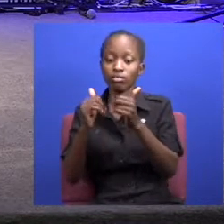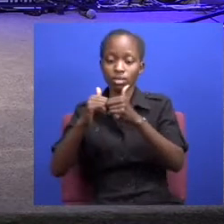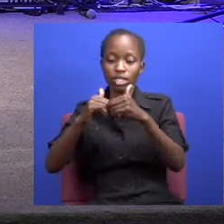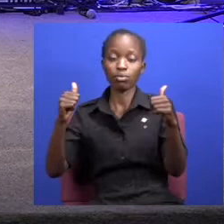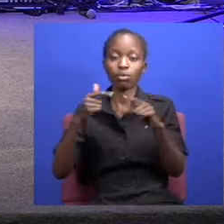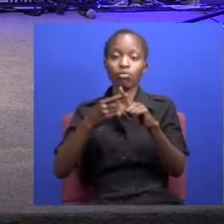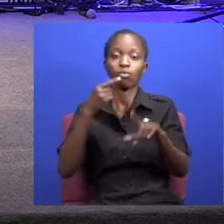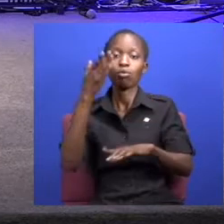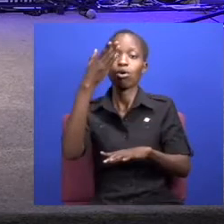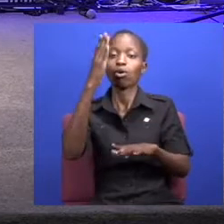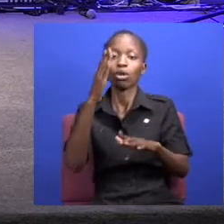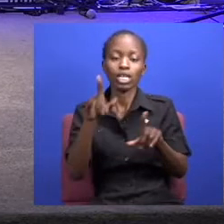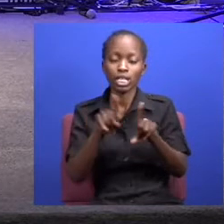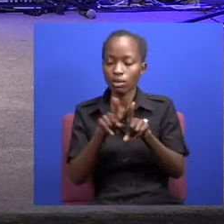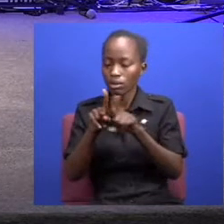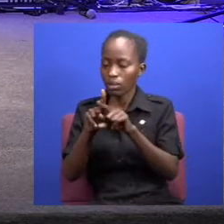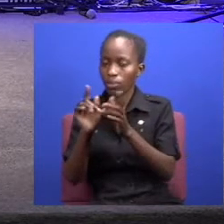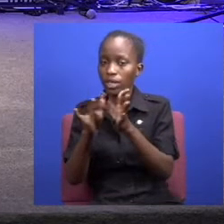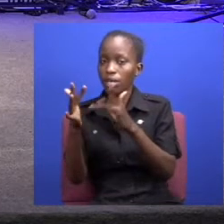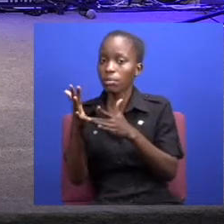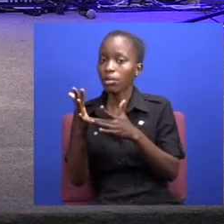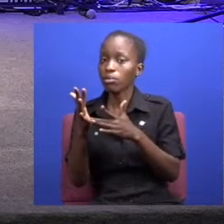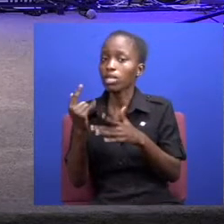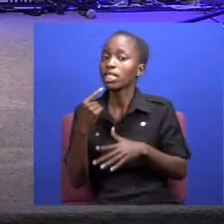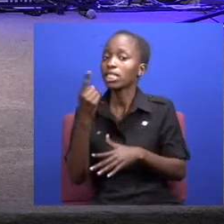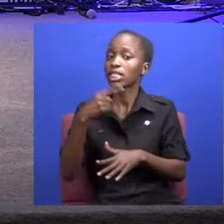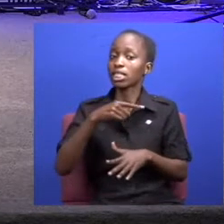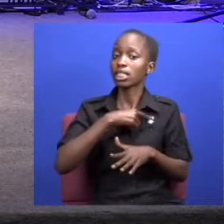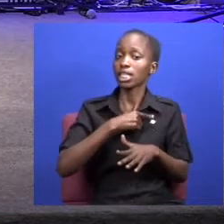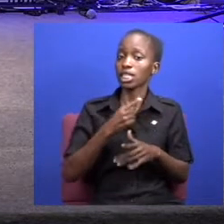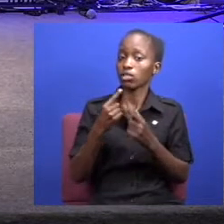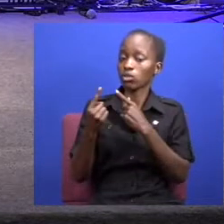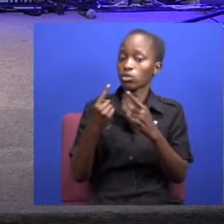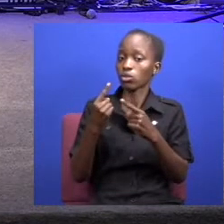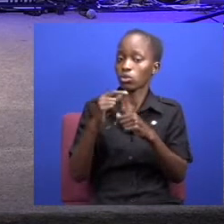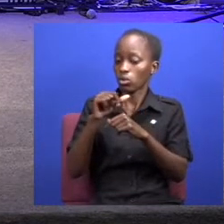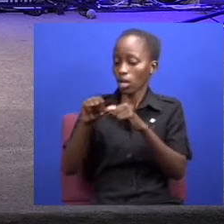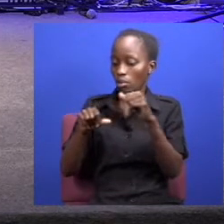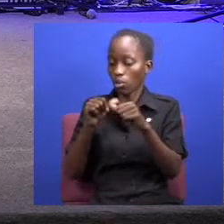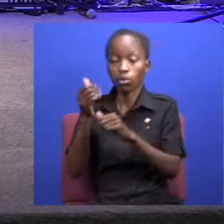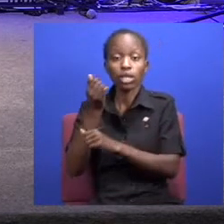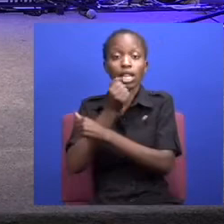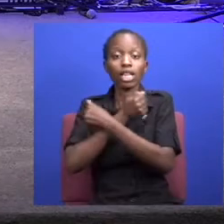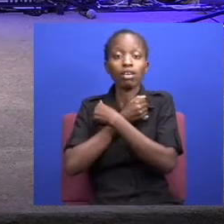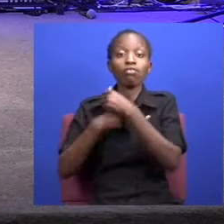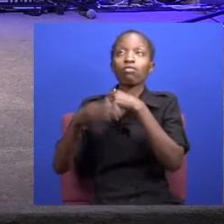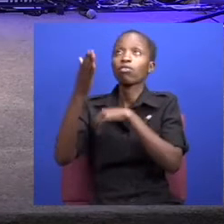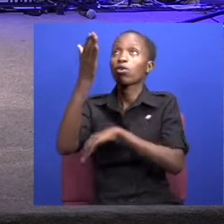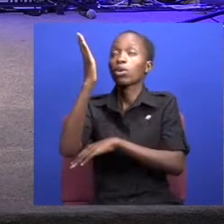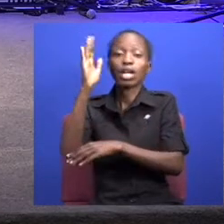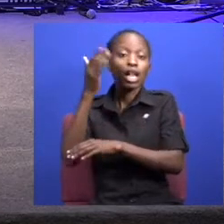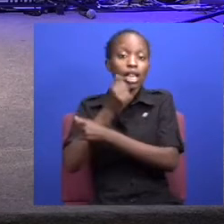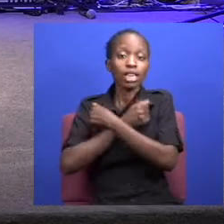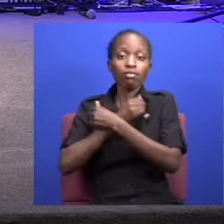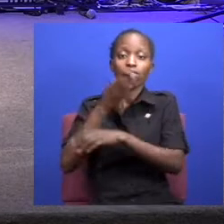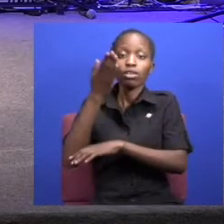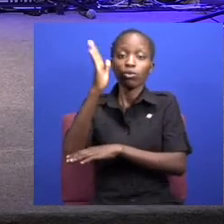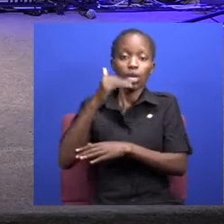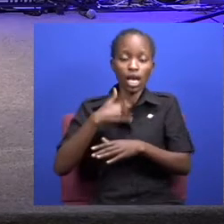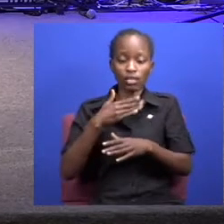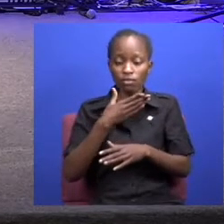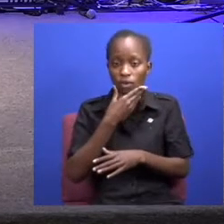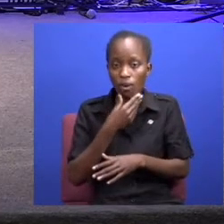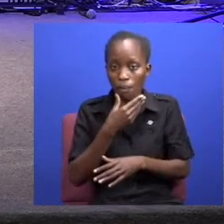from God. But the Bible also reveals to us and speaks to us of the love of God, the love that God has